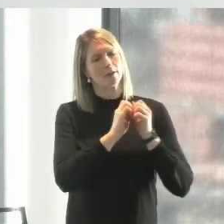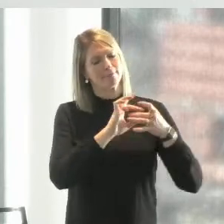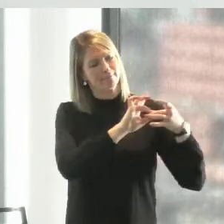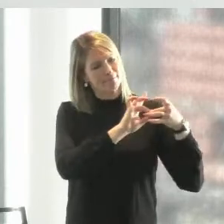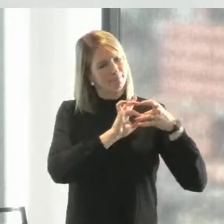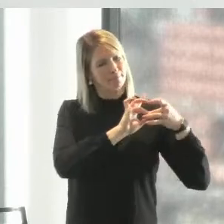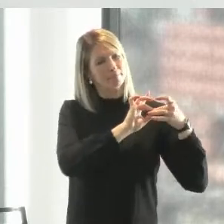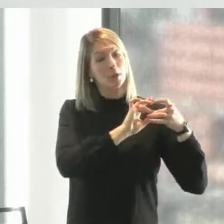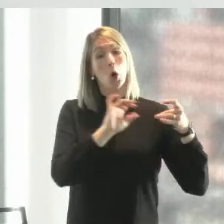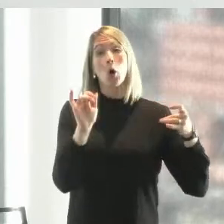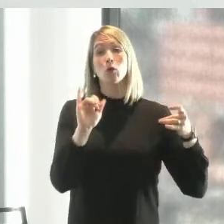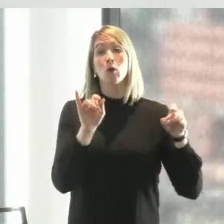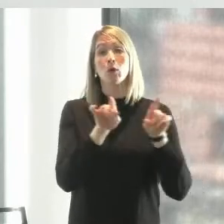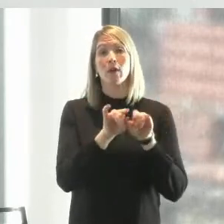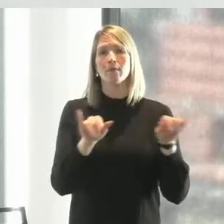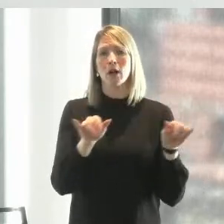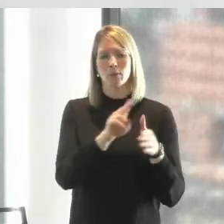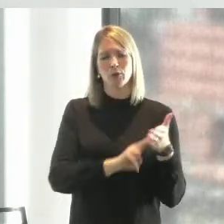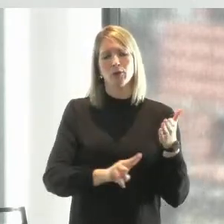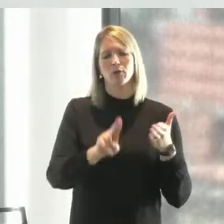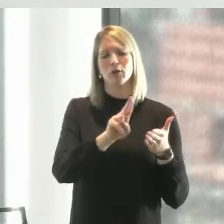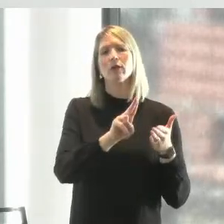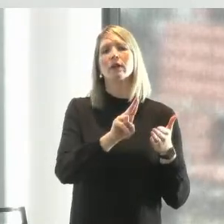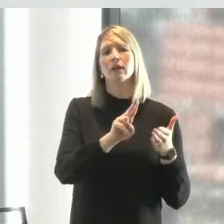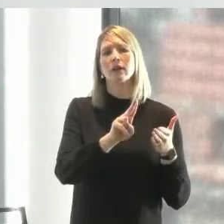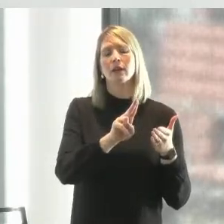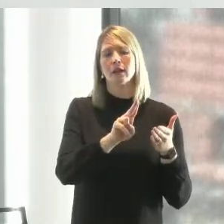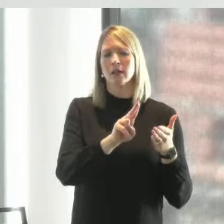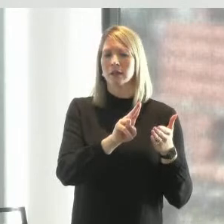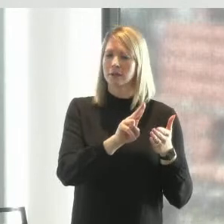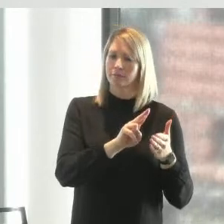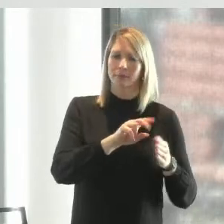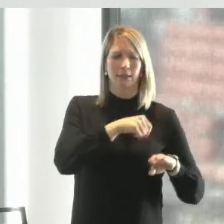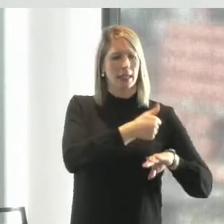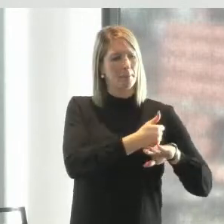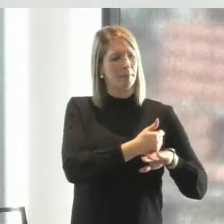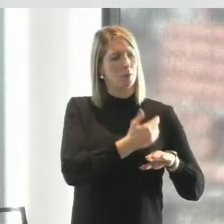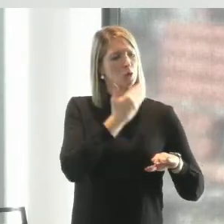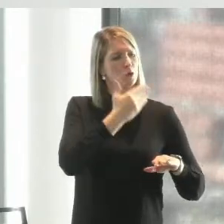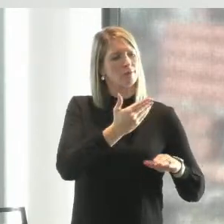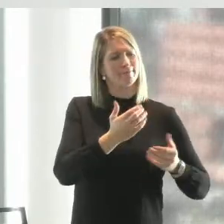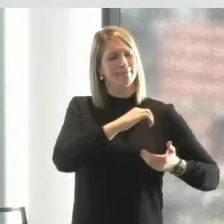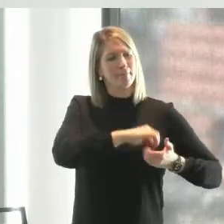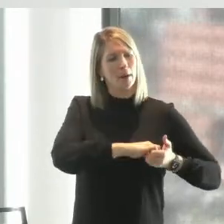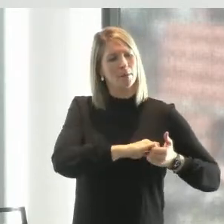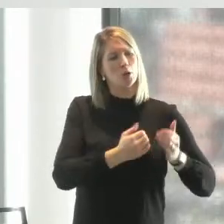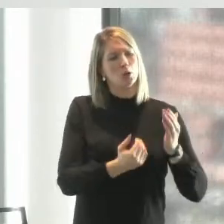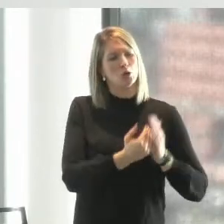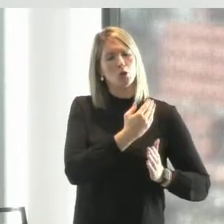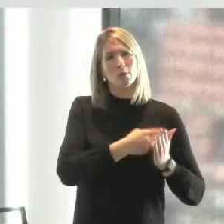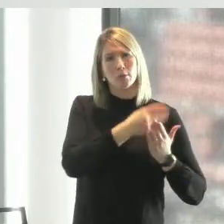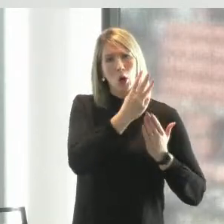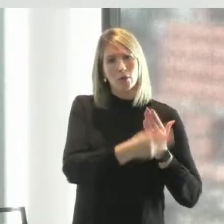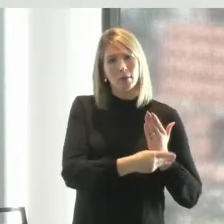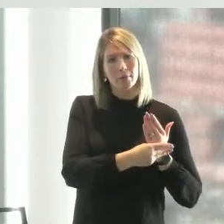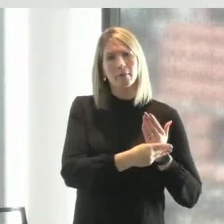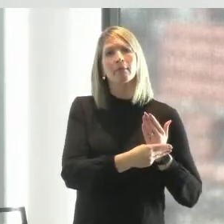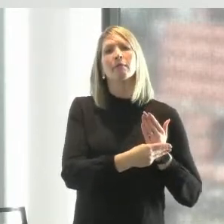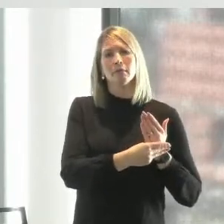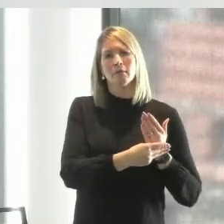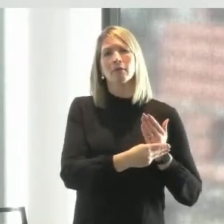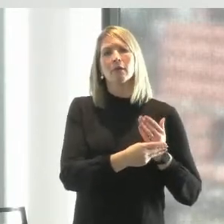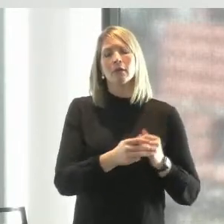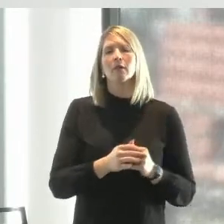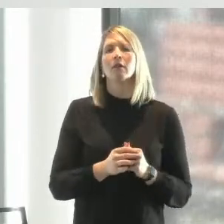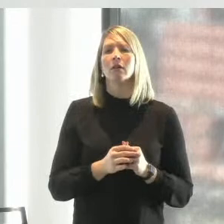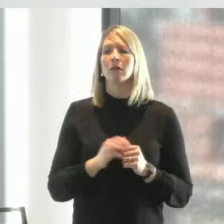Newfoundland. We're partnering with TechNL, NOIA, the Canadian Manufacturers and Exporters Association, and